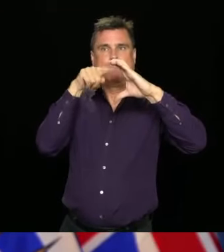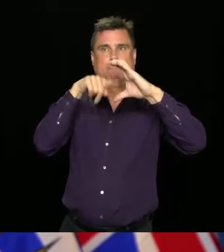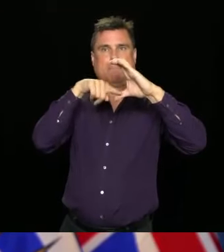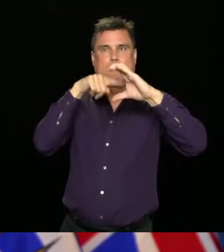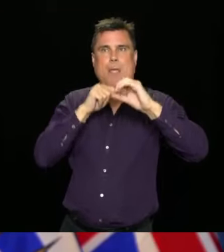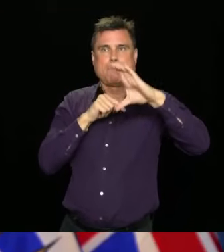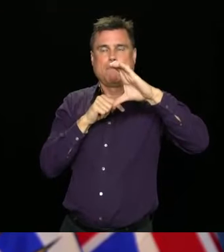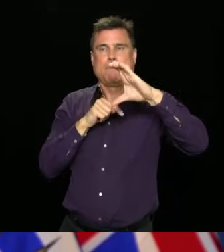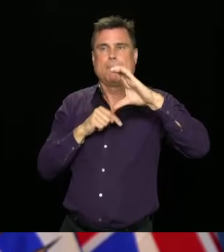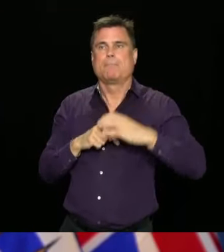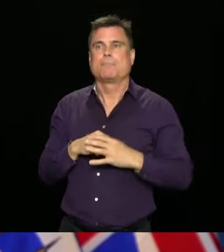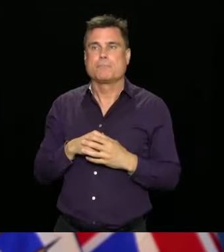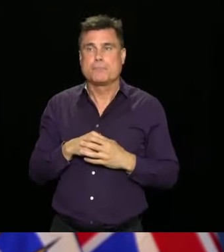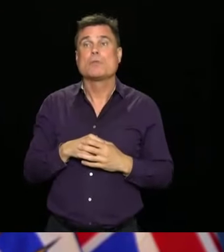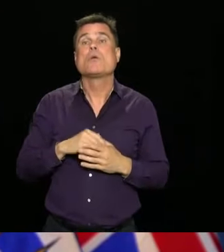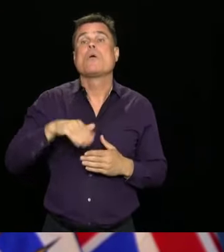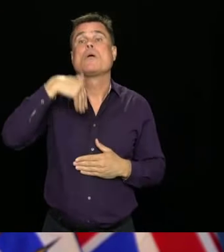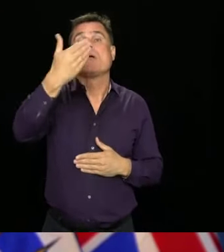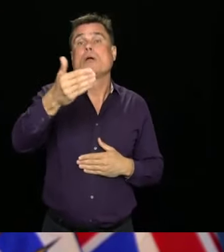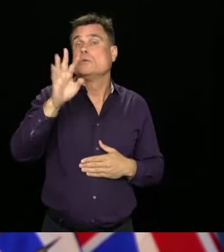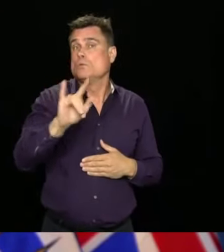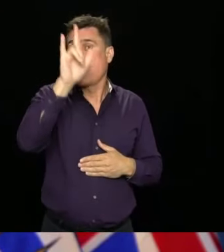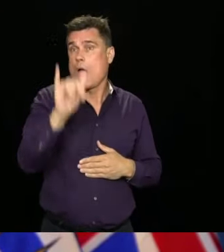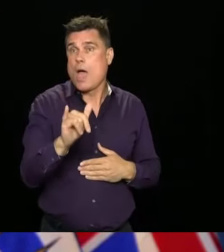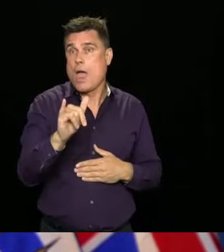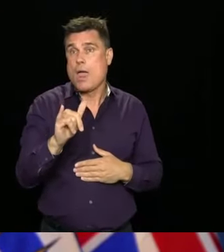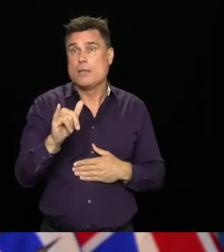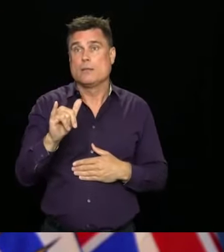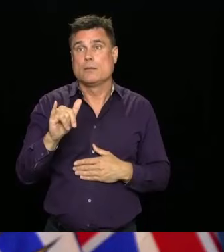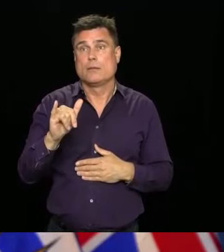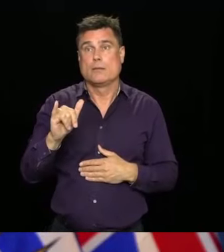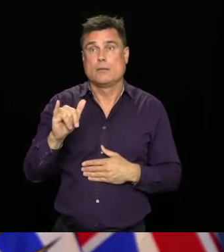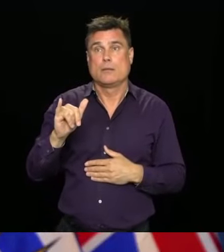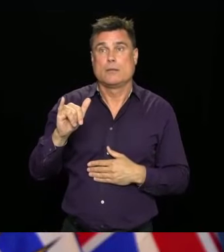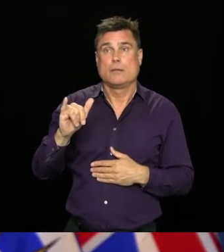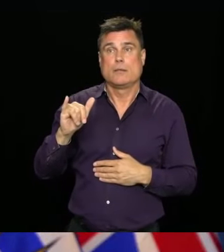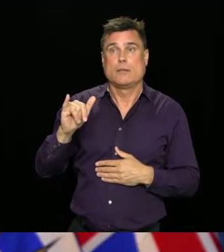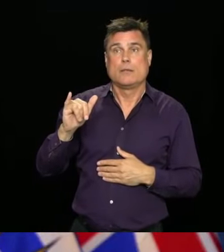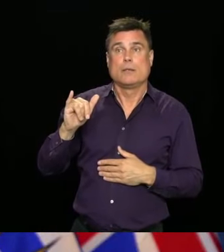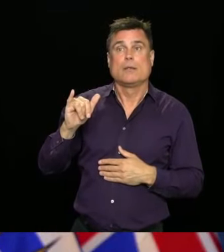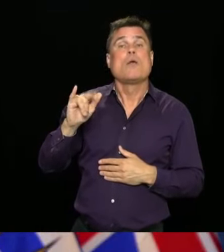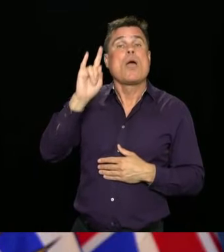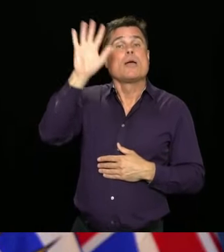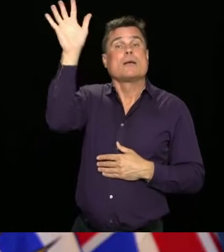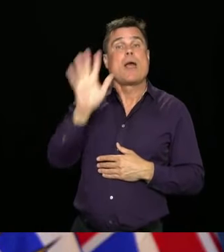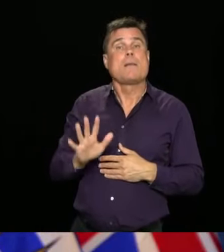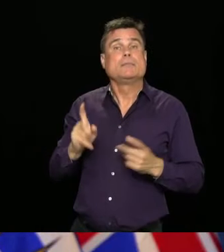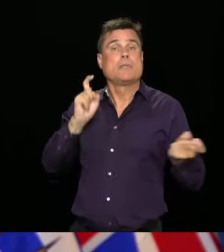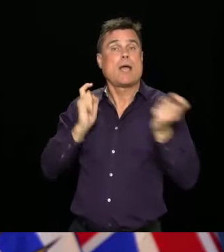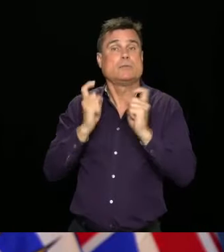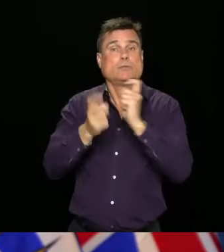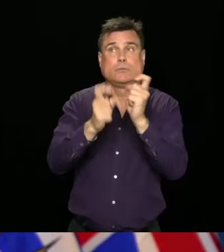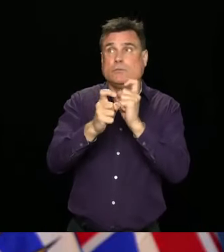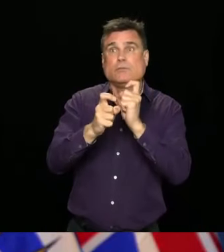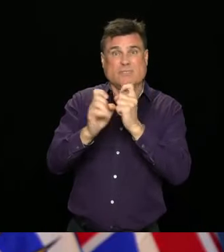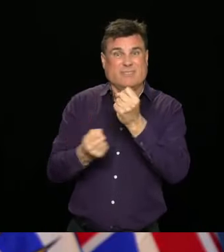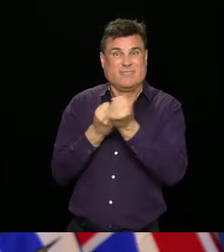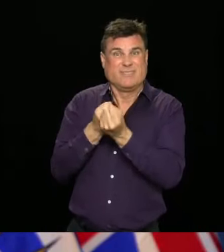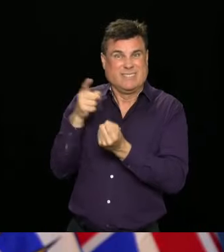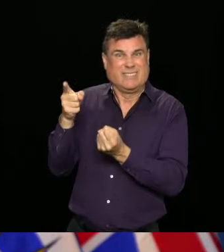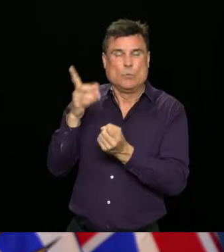supports. Come July, we will have an increase in the climate action support that will be coming to low and